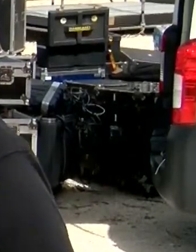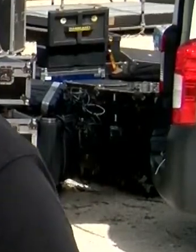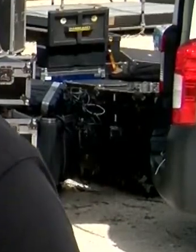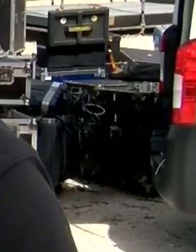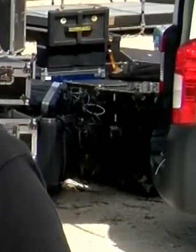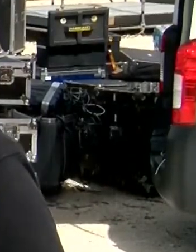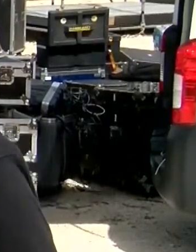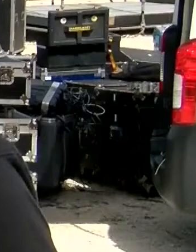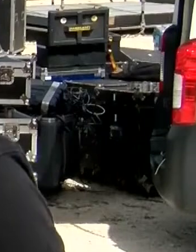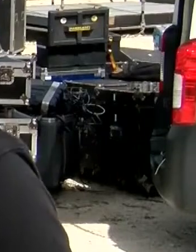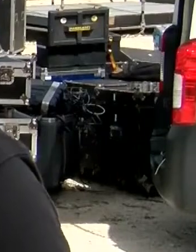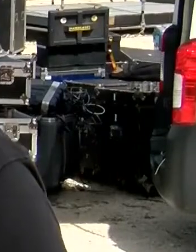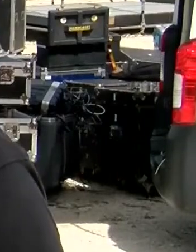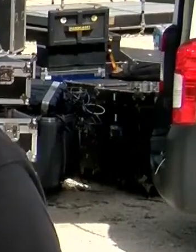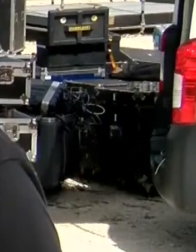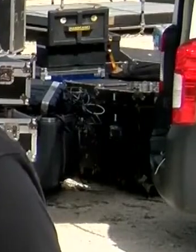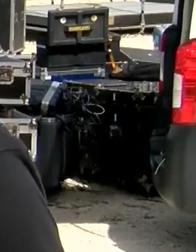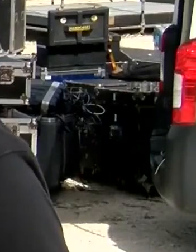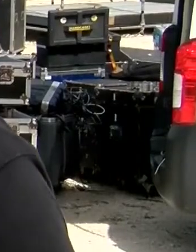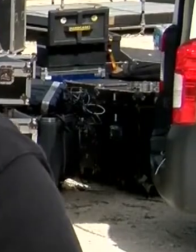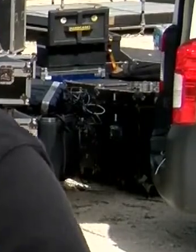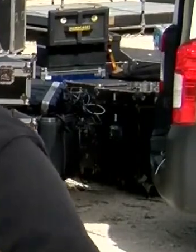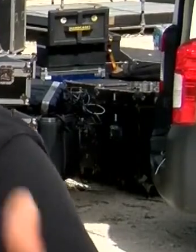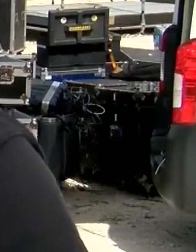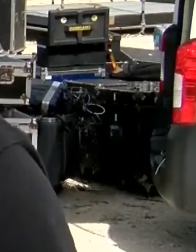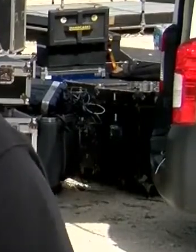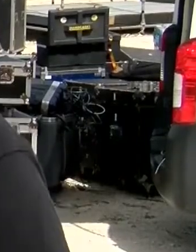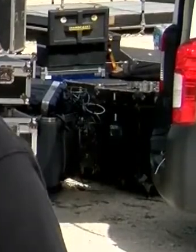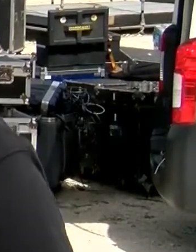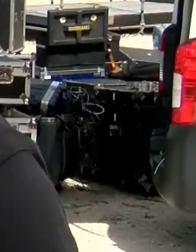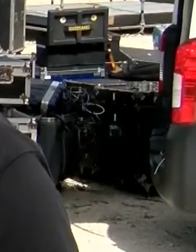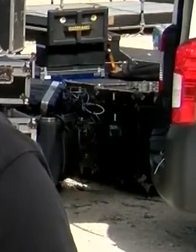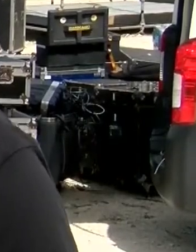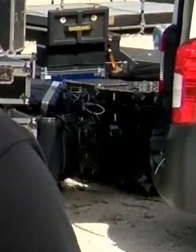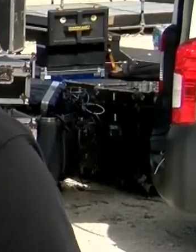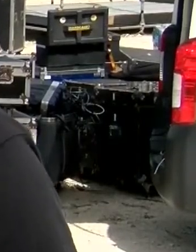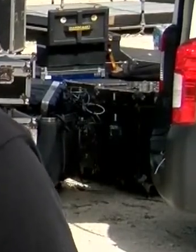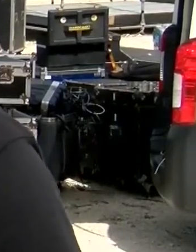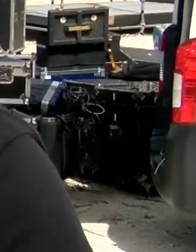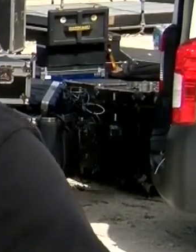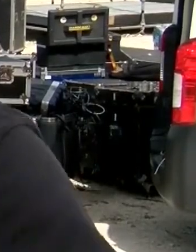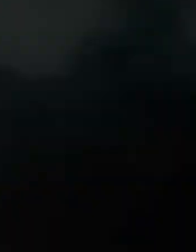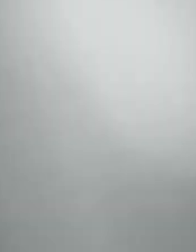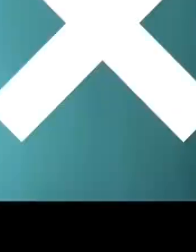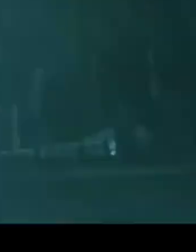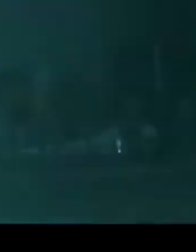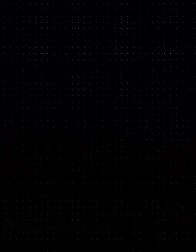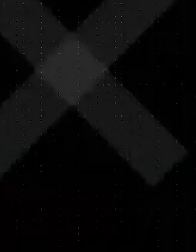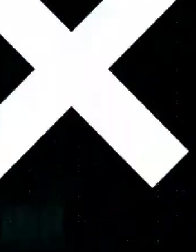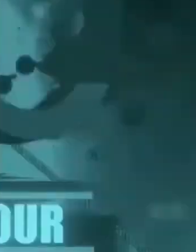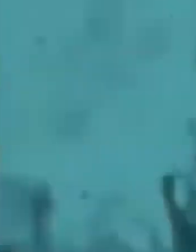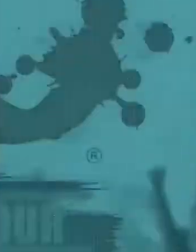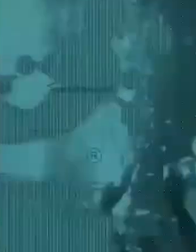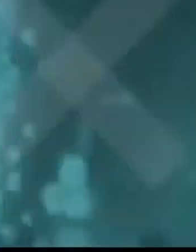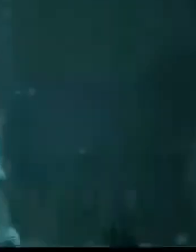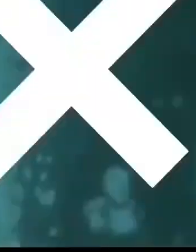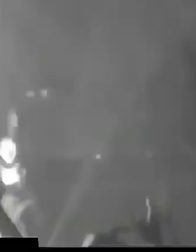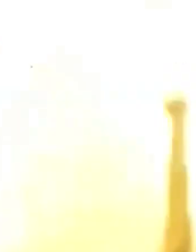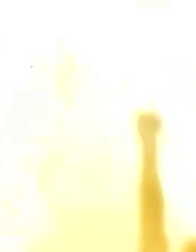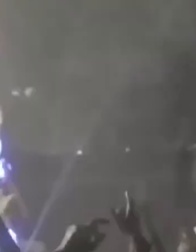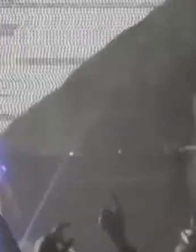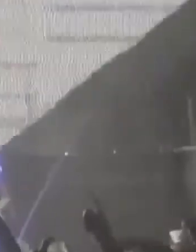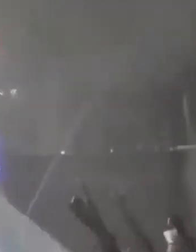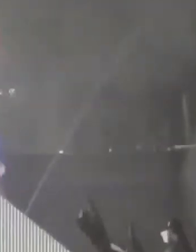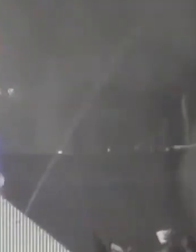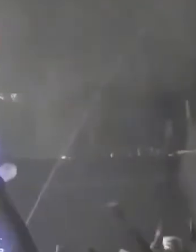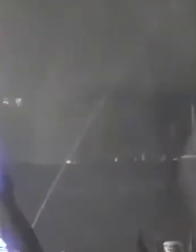good for entrepreneurs to open your minds and try to spread your wings, show people that you don't have to do the same thing